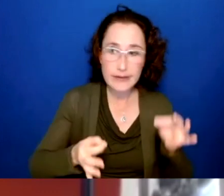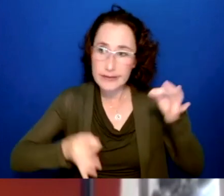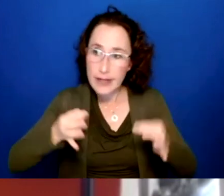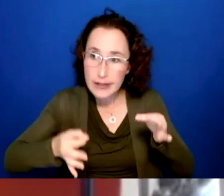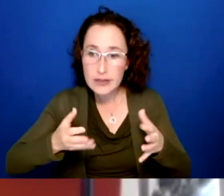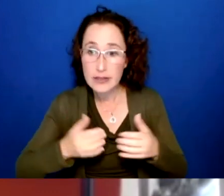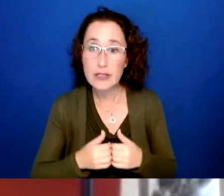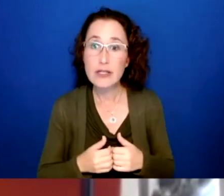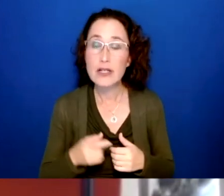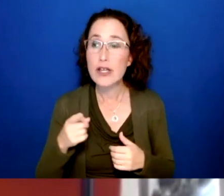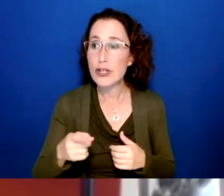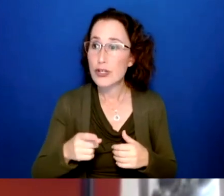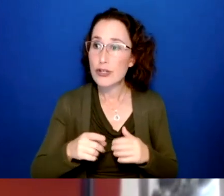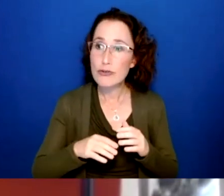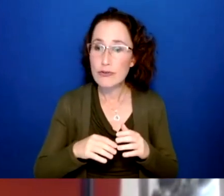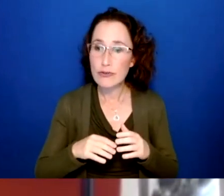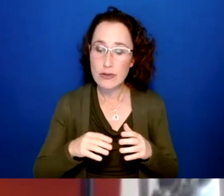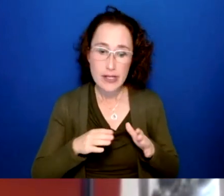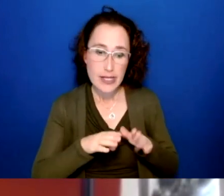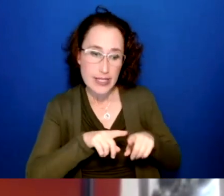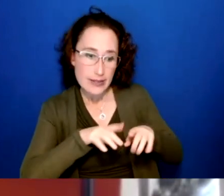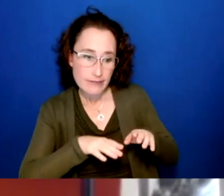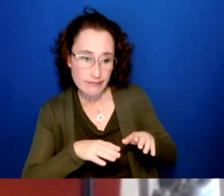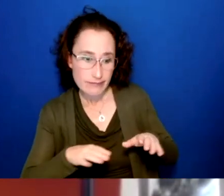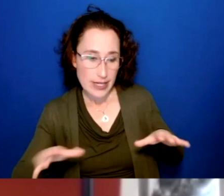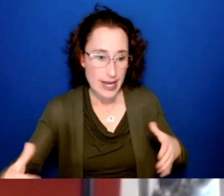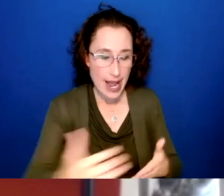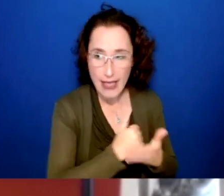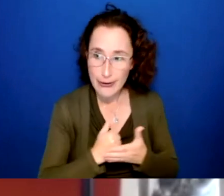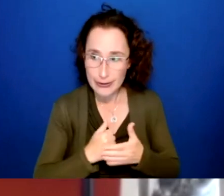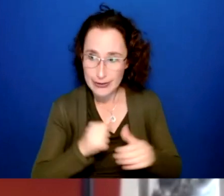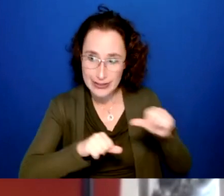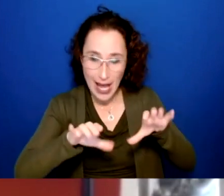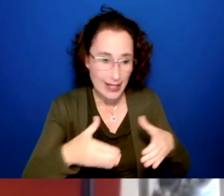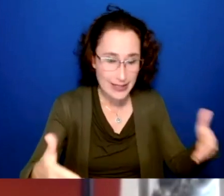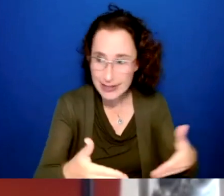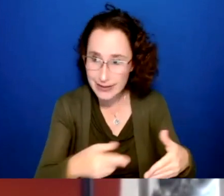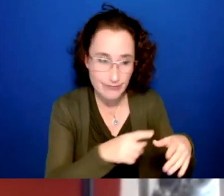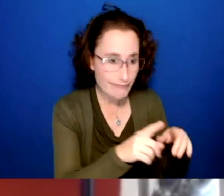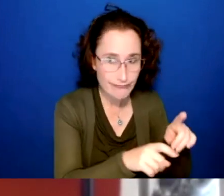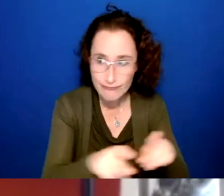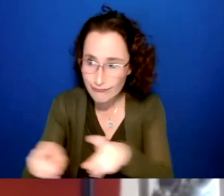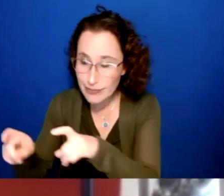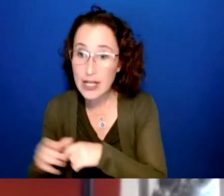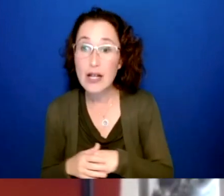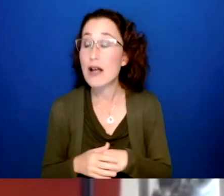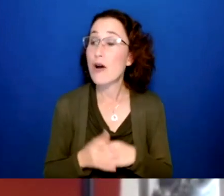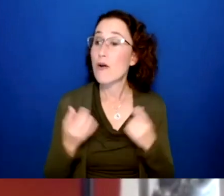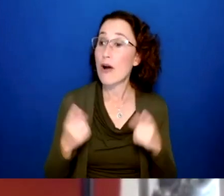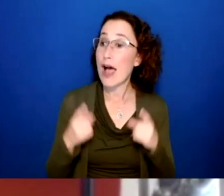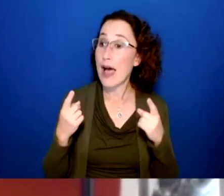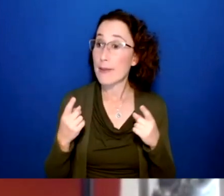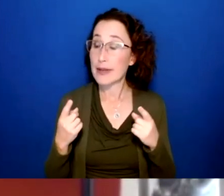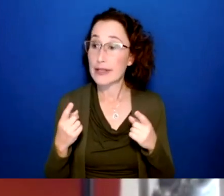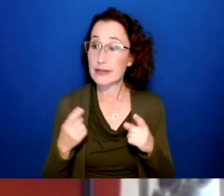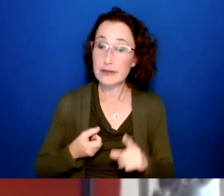giant brain trust of scientists that you can lean on. And I had this thing happen to me that got me onto this new obsession,